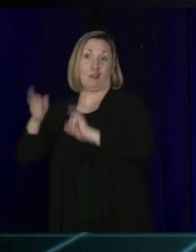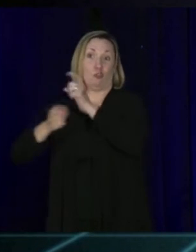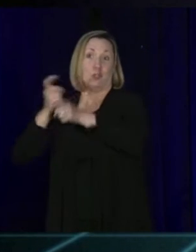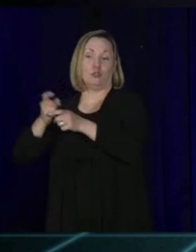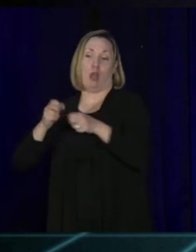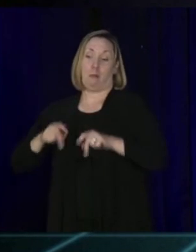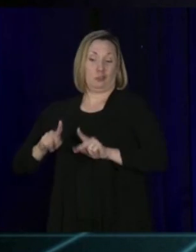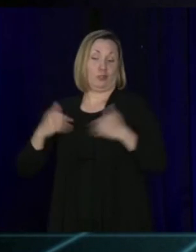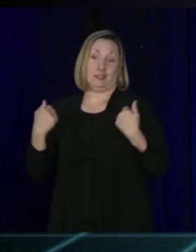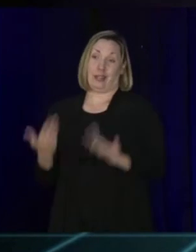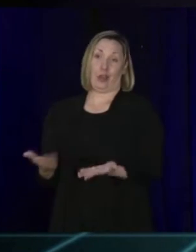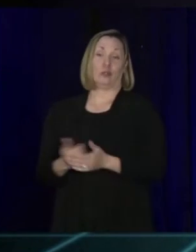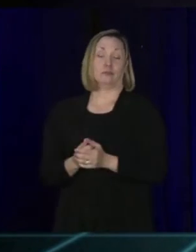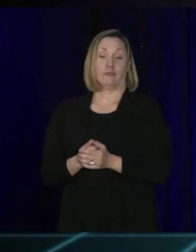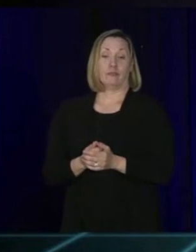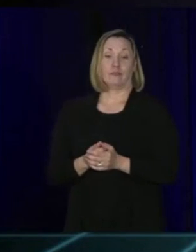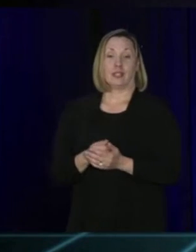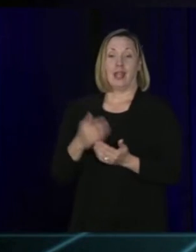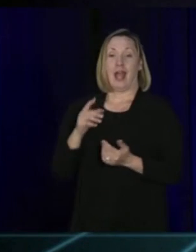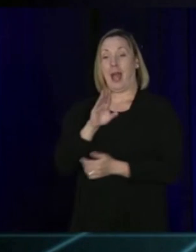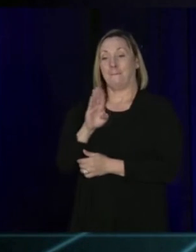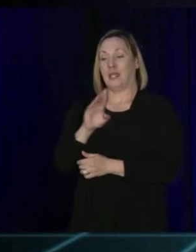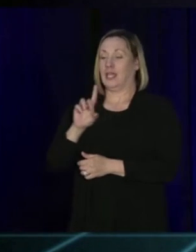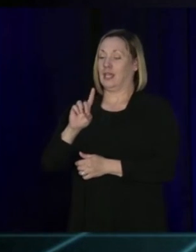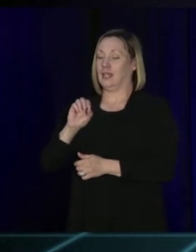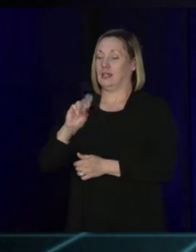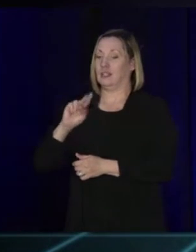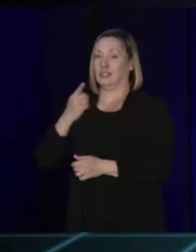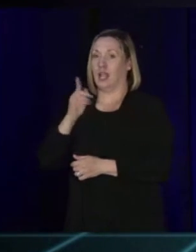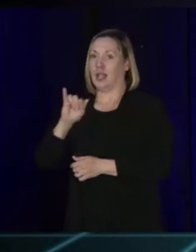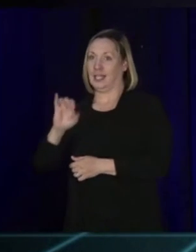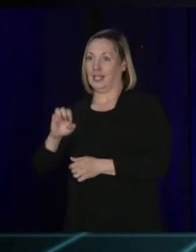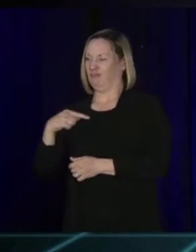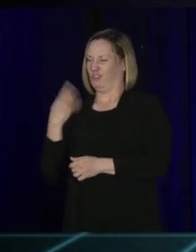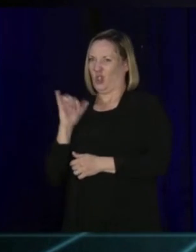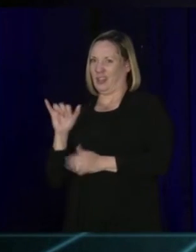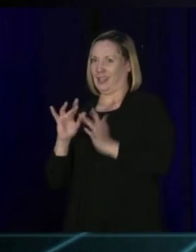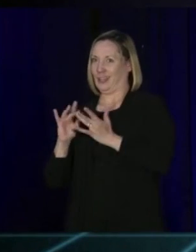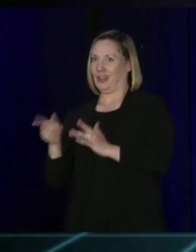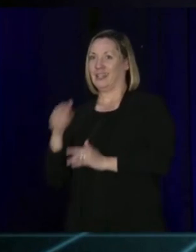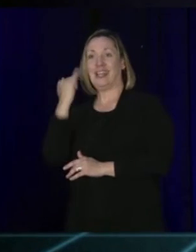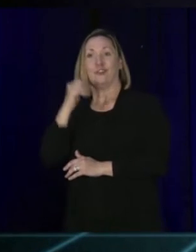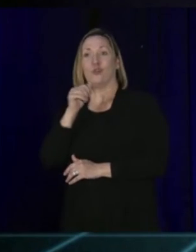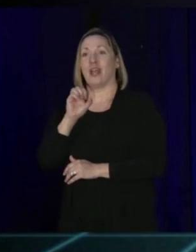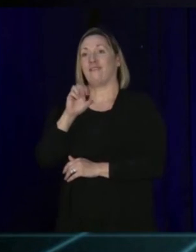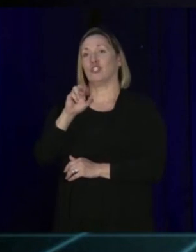for you. I'm B. Dougie. That's what I look like on the internet. And if you don't got sauce, then you lost.